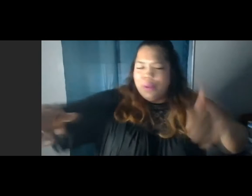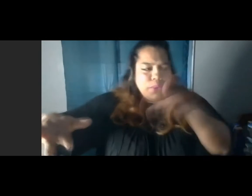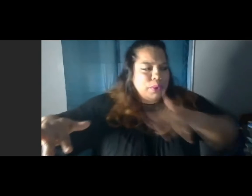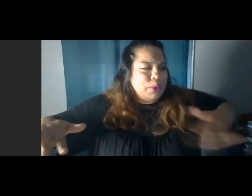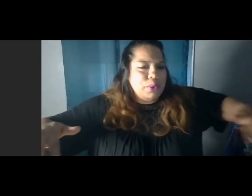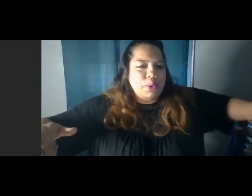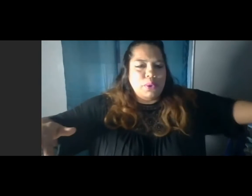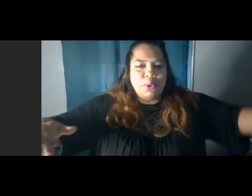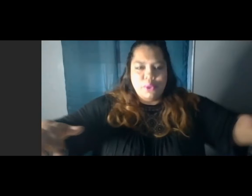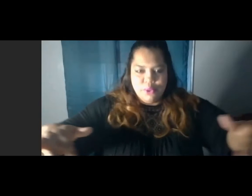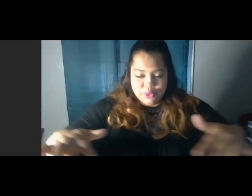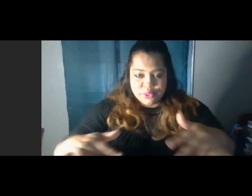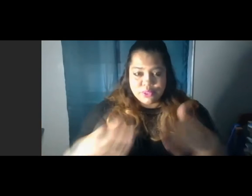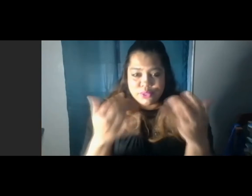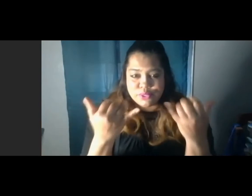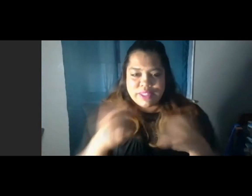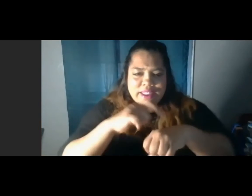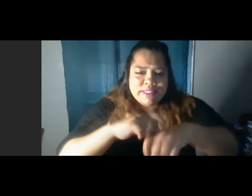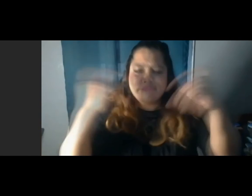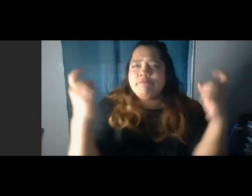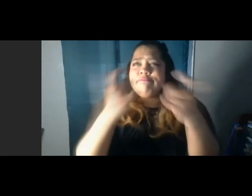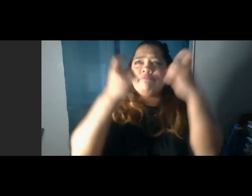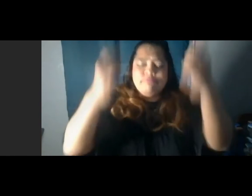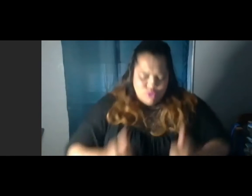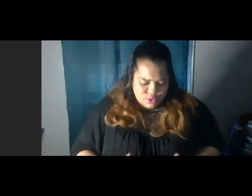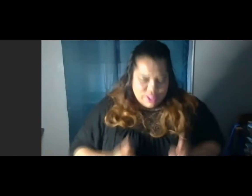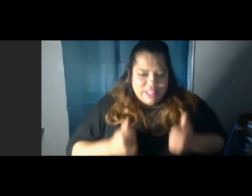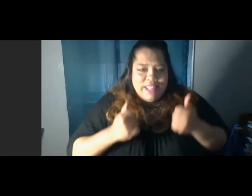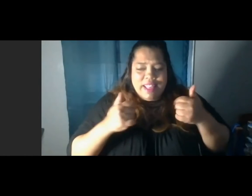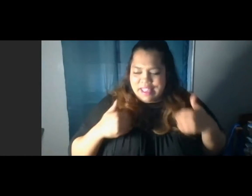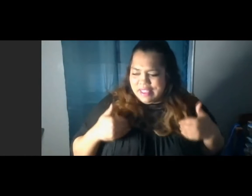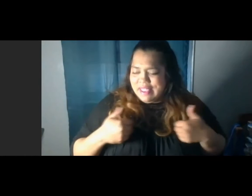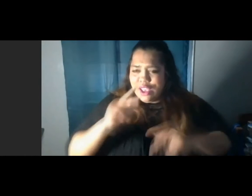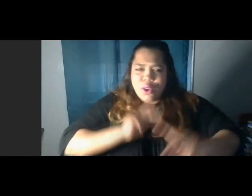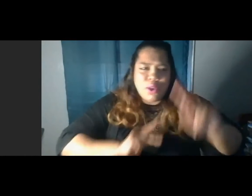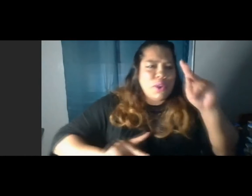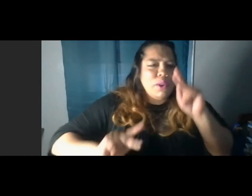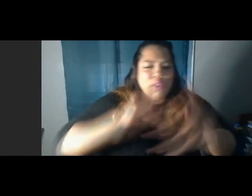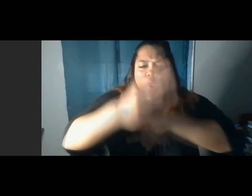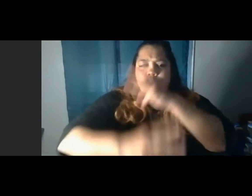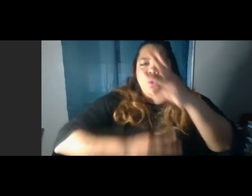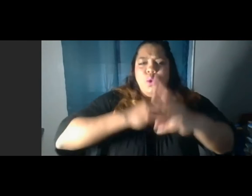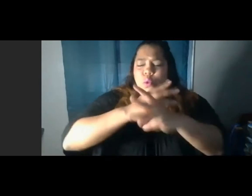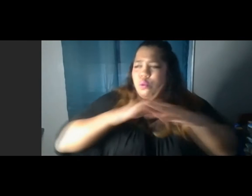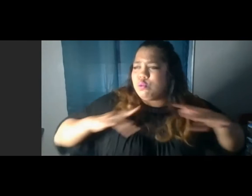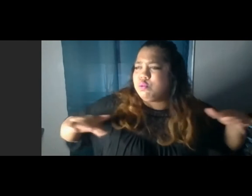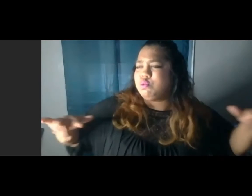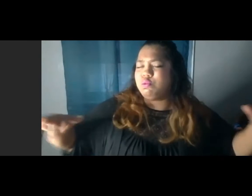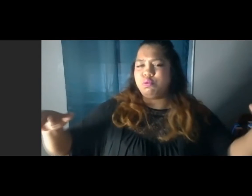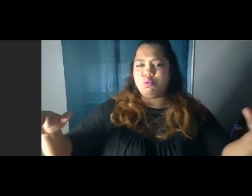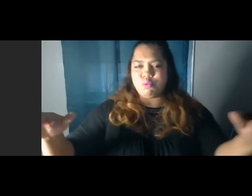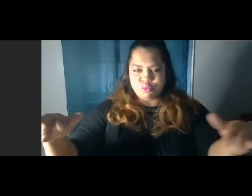the world. It's time to celebrate life all over